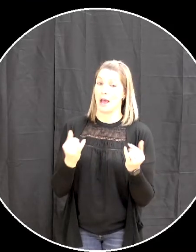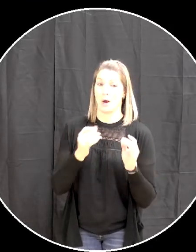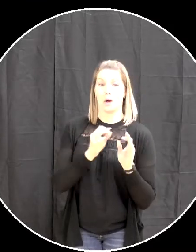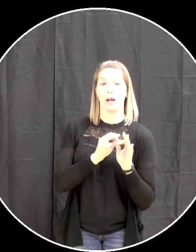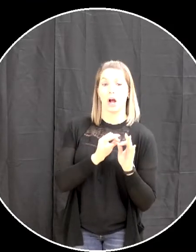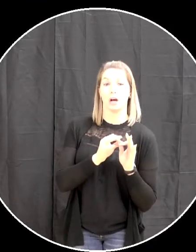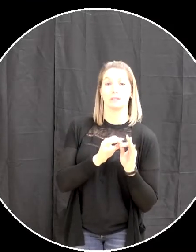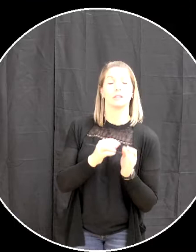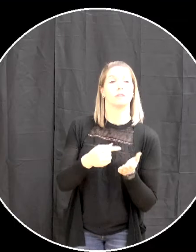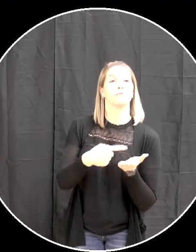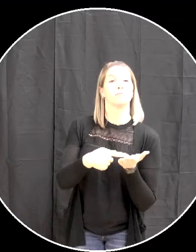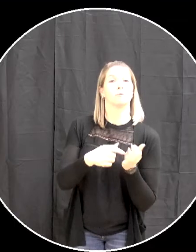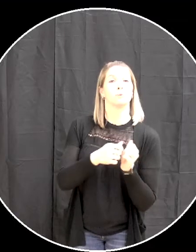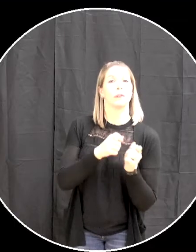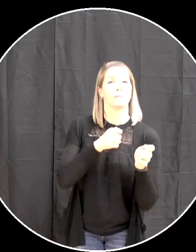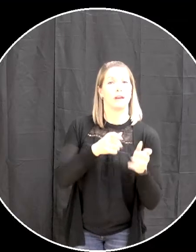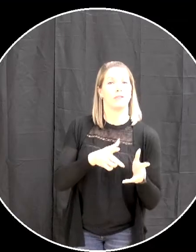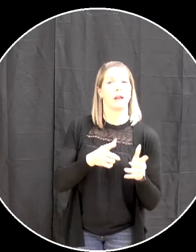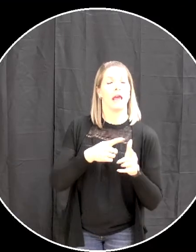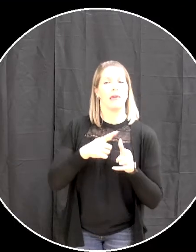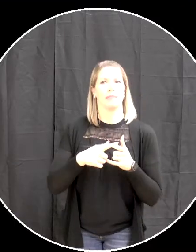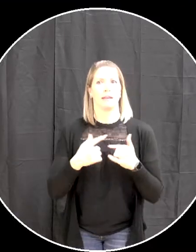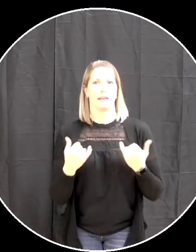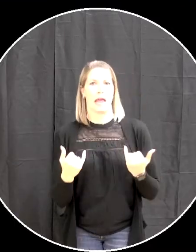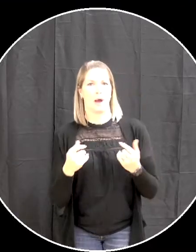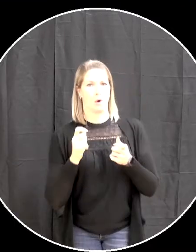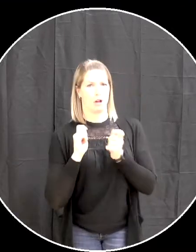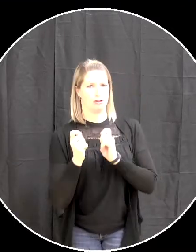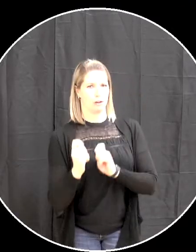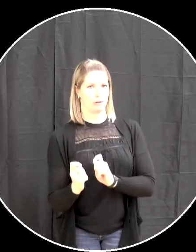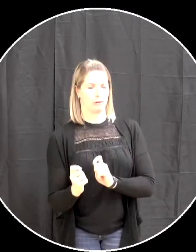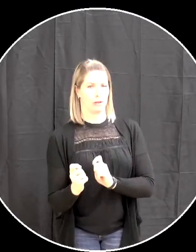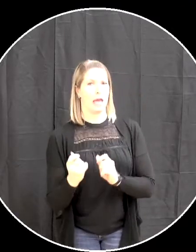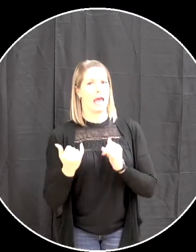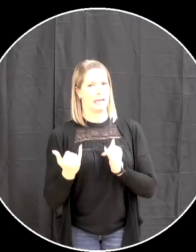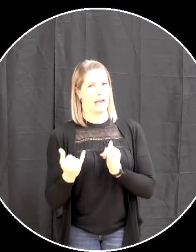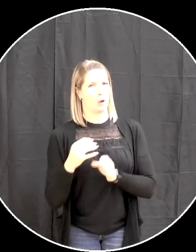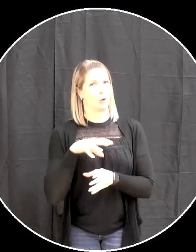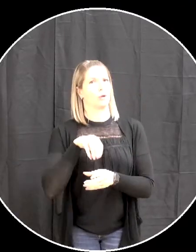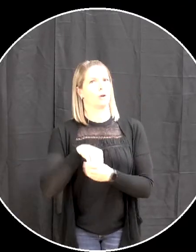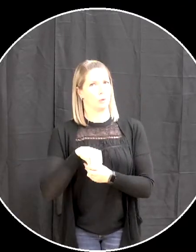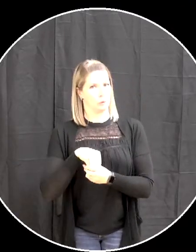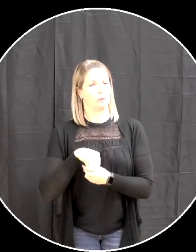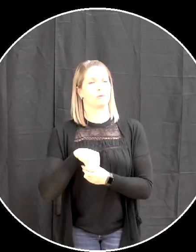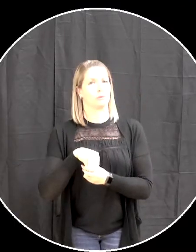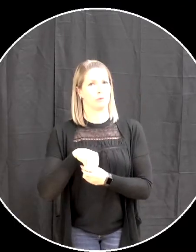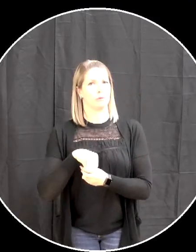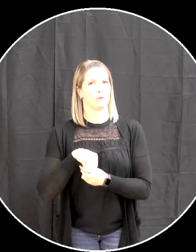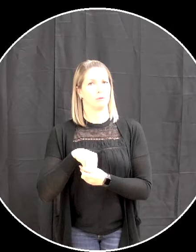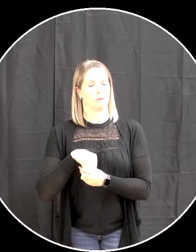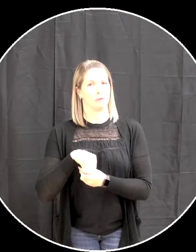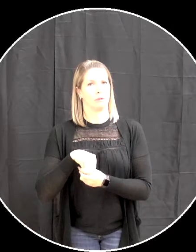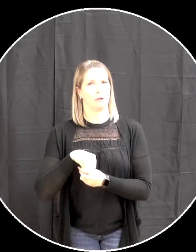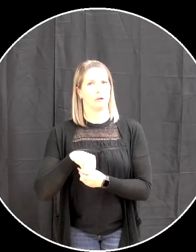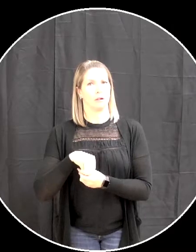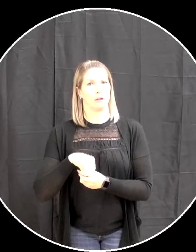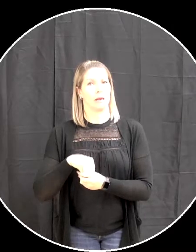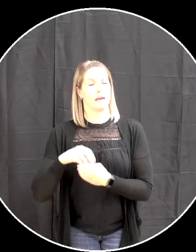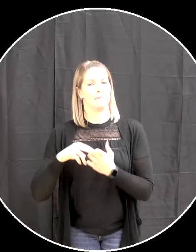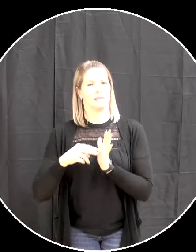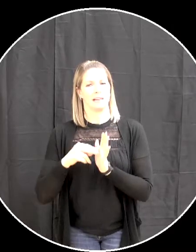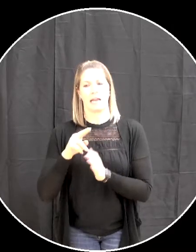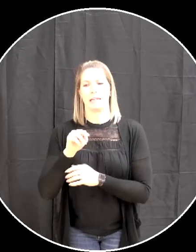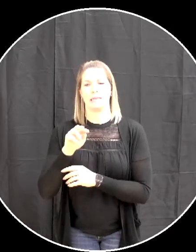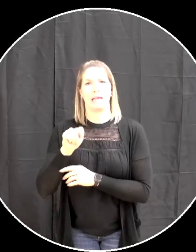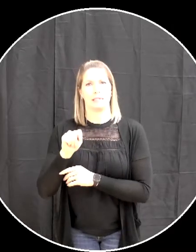management, it's been adjusted through the opening net assets in accordance with the accounting framework. And this is shown as a net asset